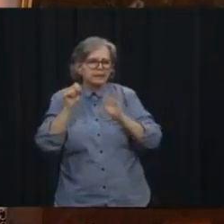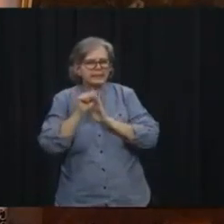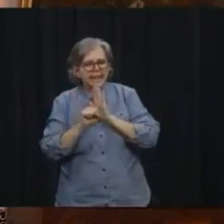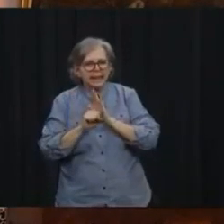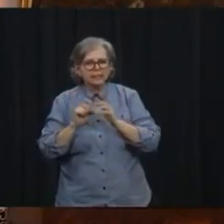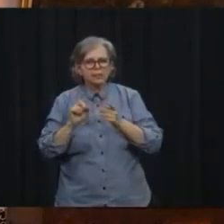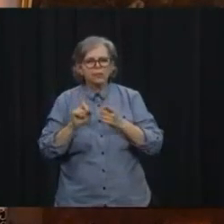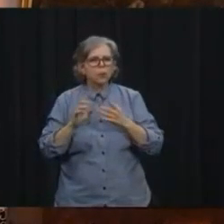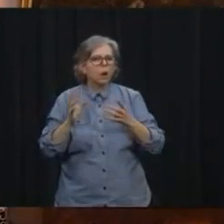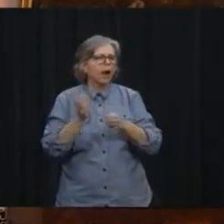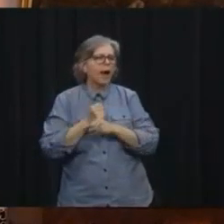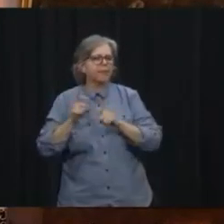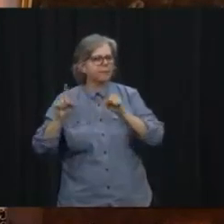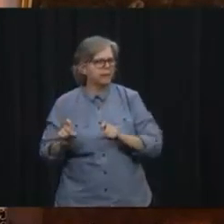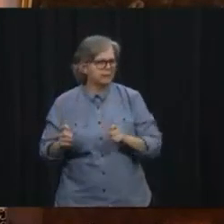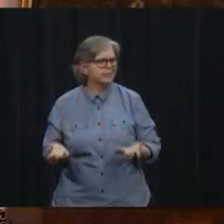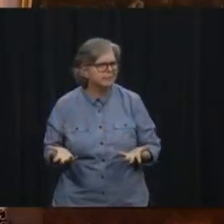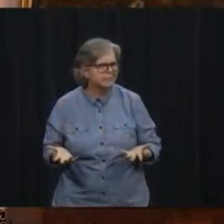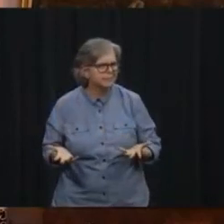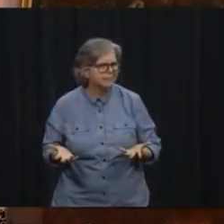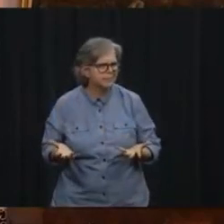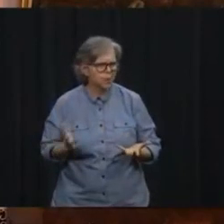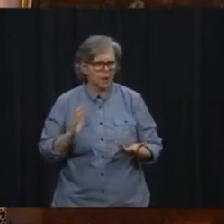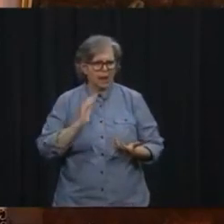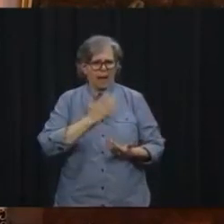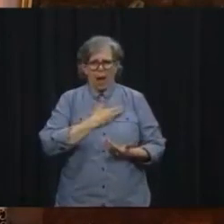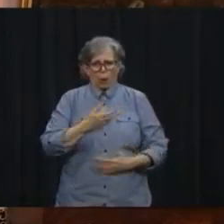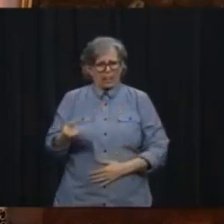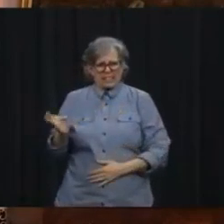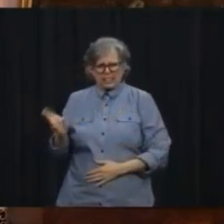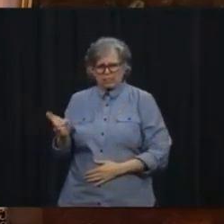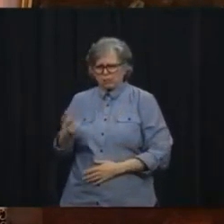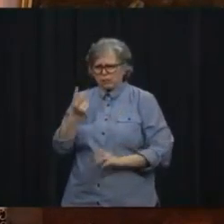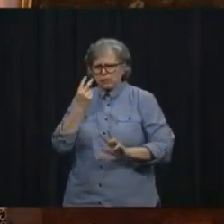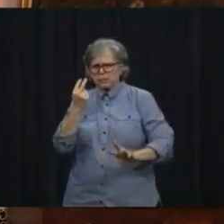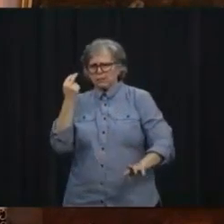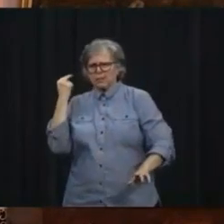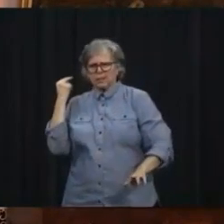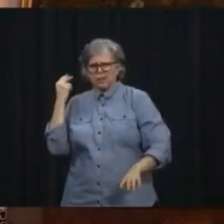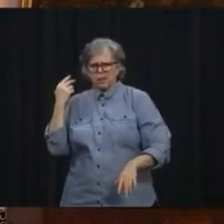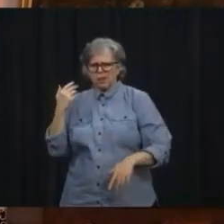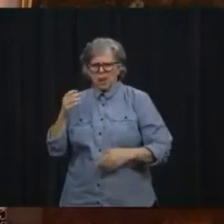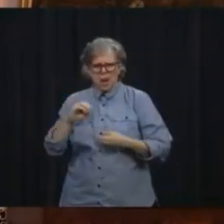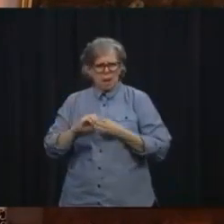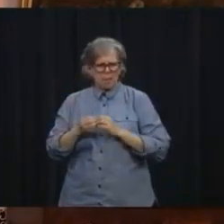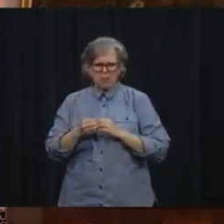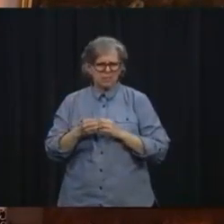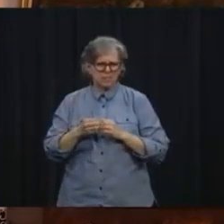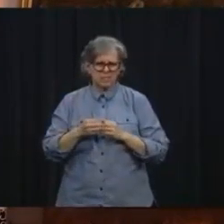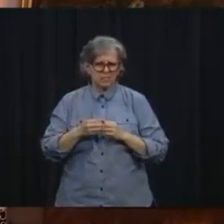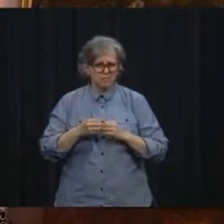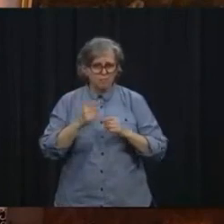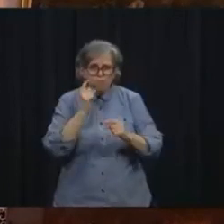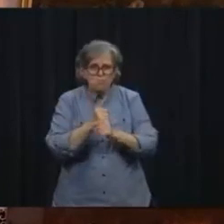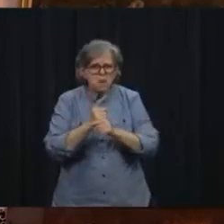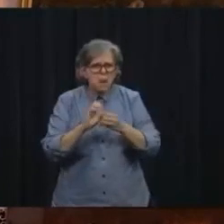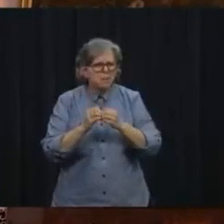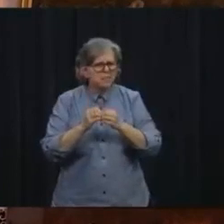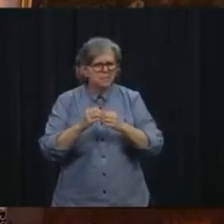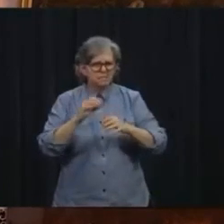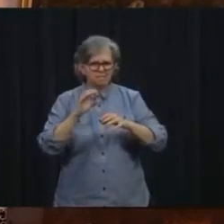earlier taping, and if you want to go back and look at that, we are a state of 11.7 million people, the 7th largest